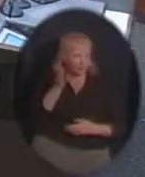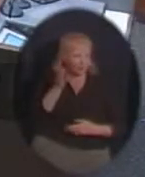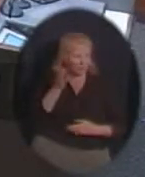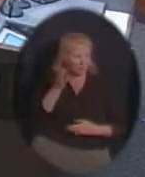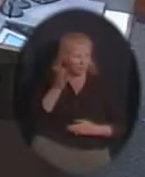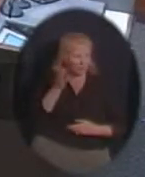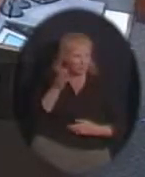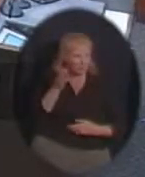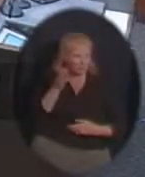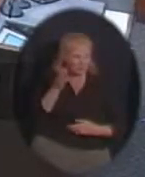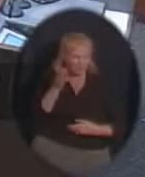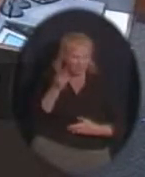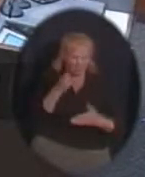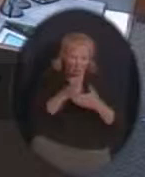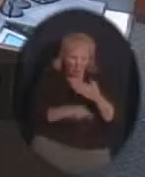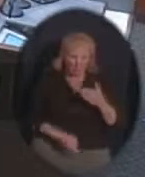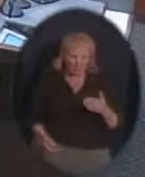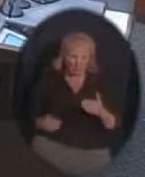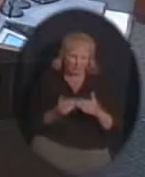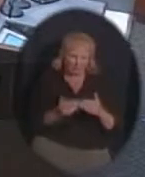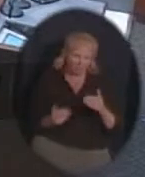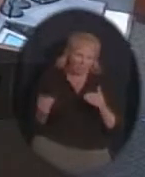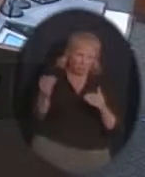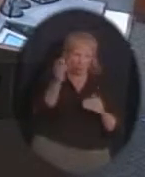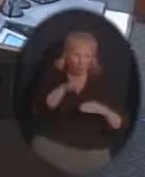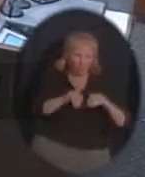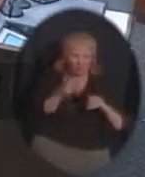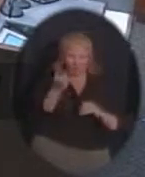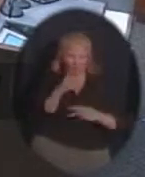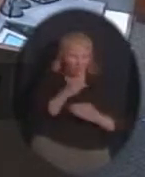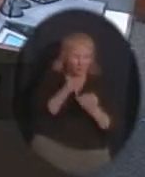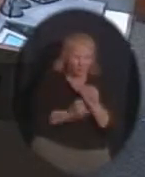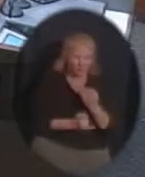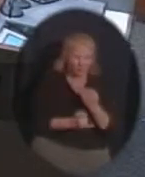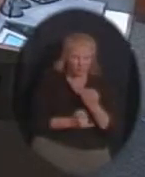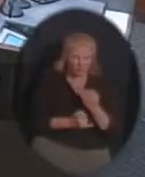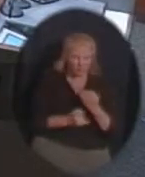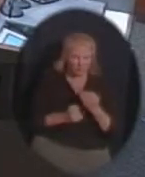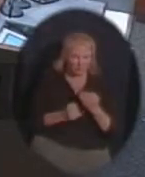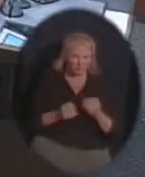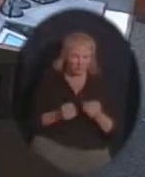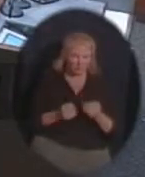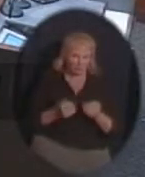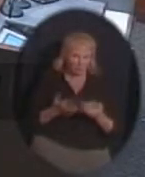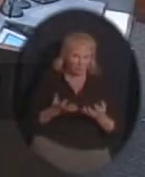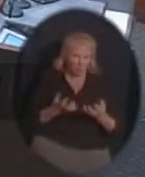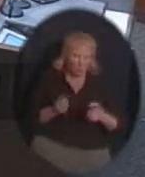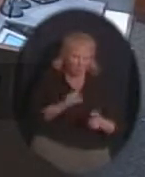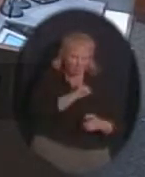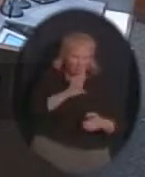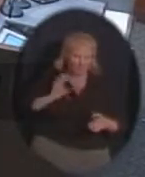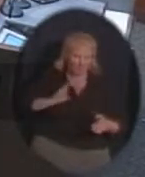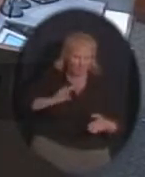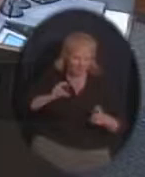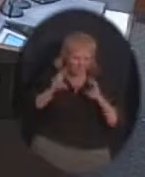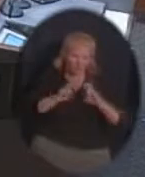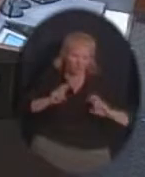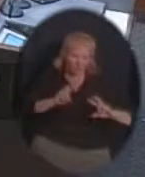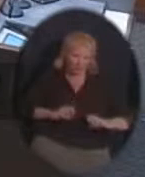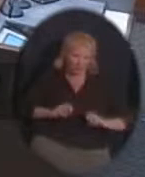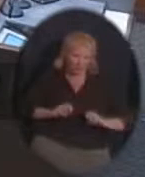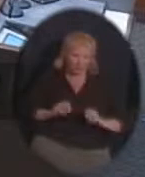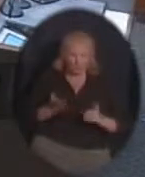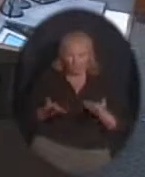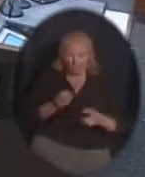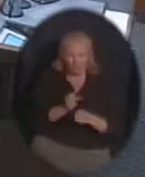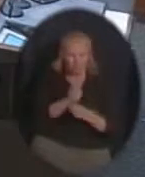higher than the other projects, and just ask that the staff look into what the root cause is behind that and make any kind of adjustments as